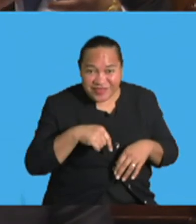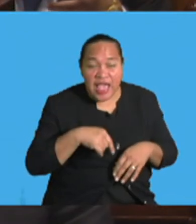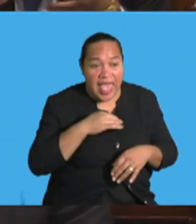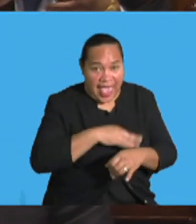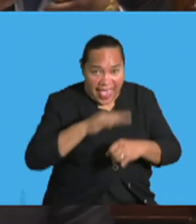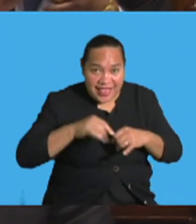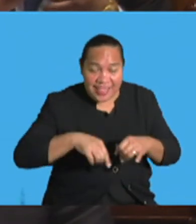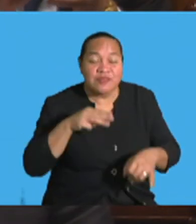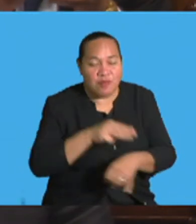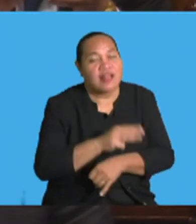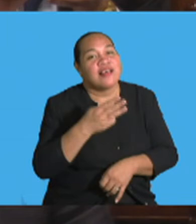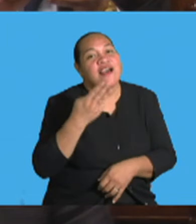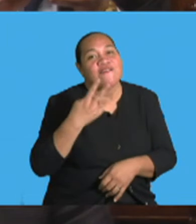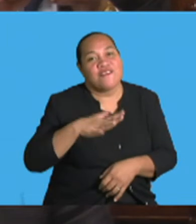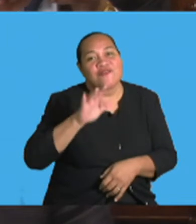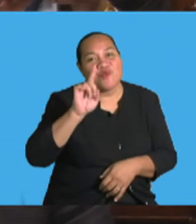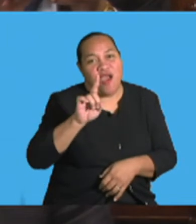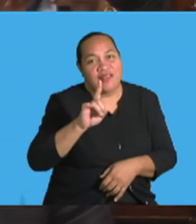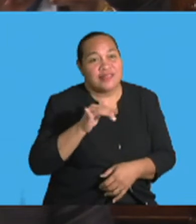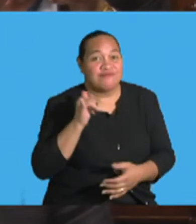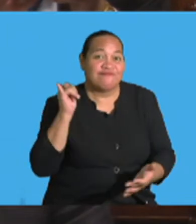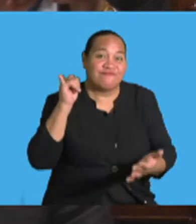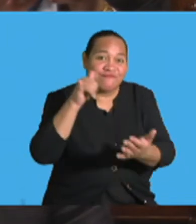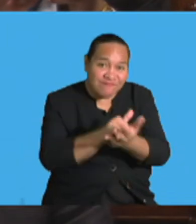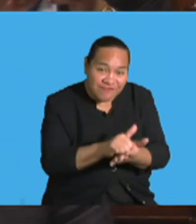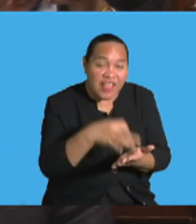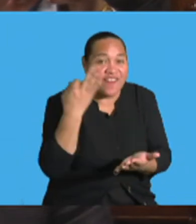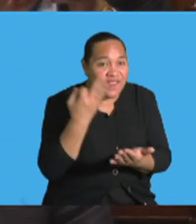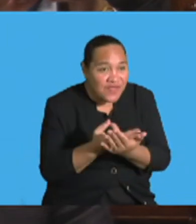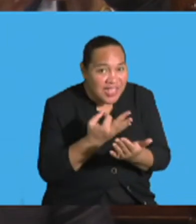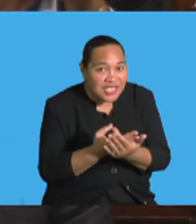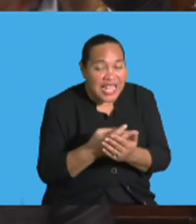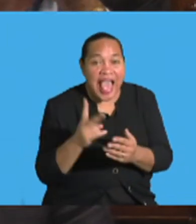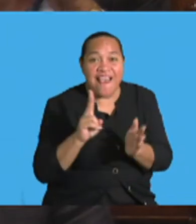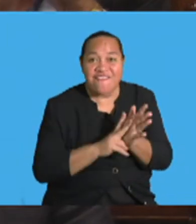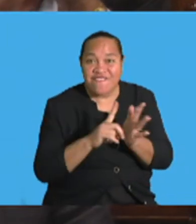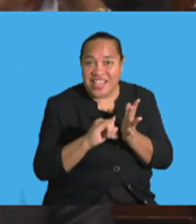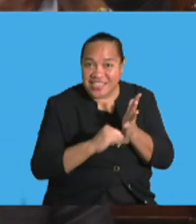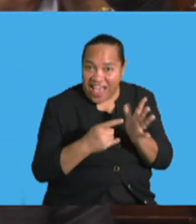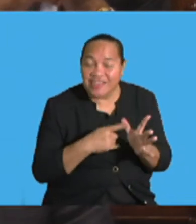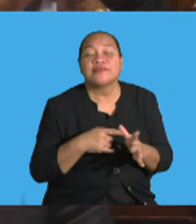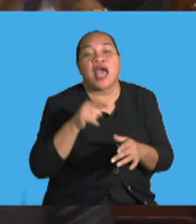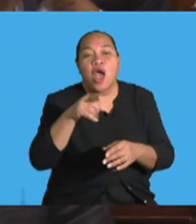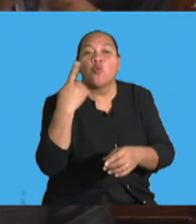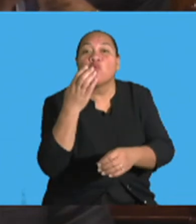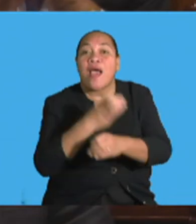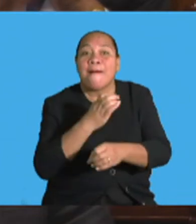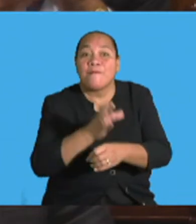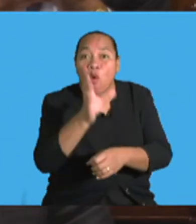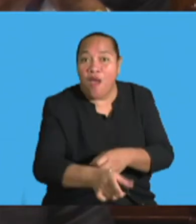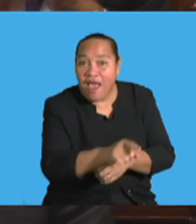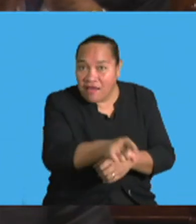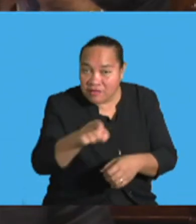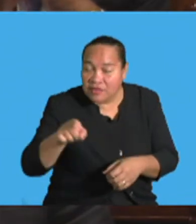month. Airfares and visa fees are paid by the employer, and the worker reimbursed the full cost